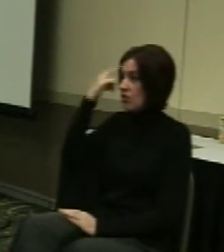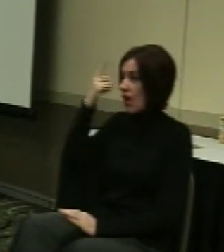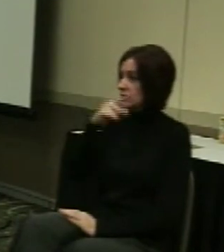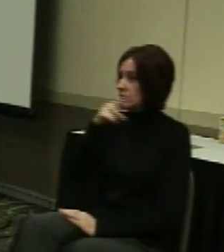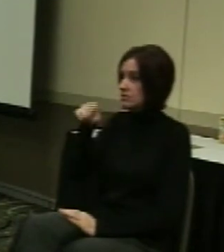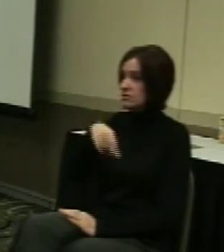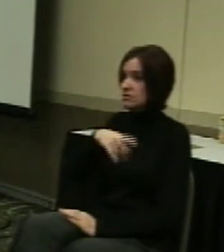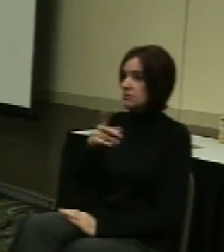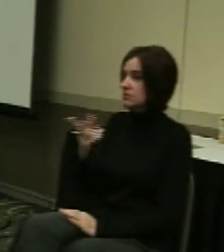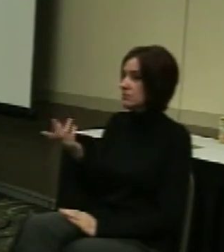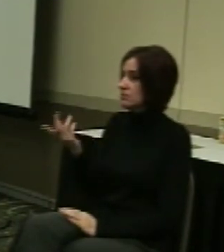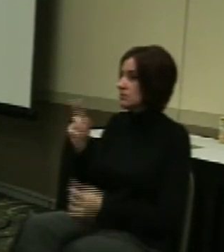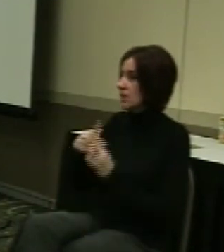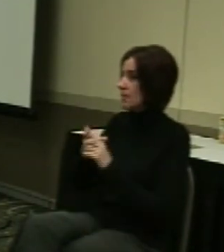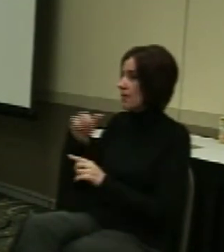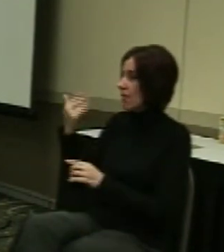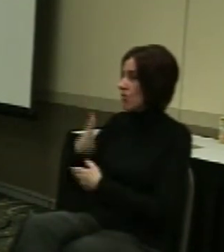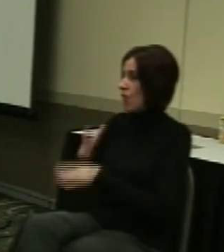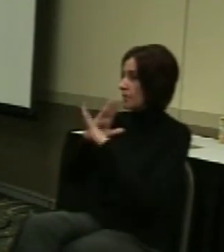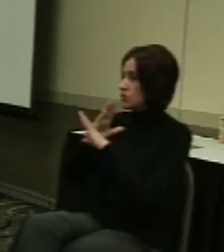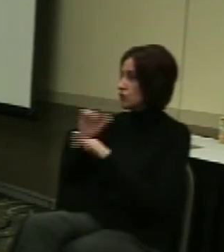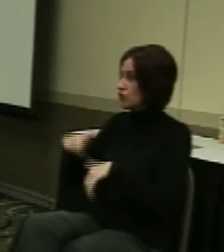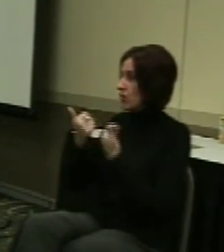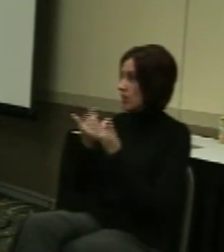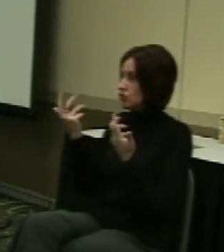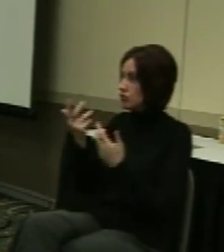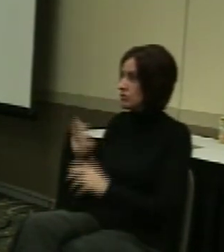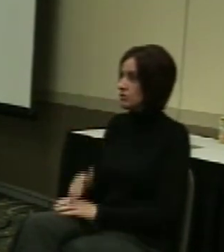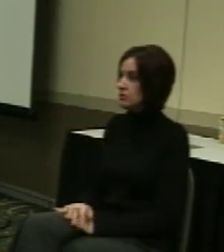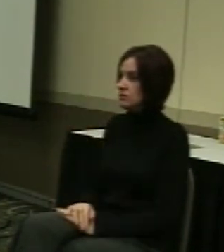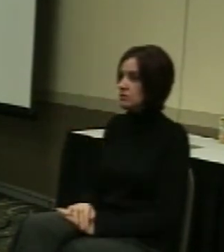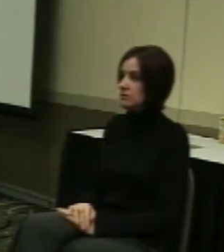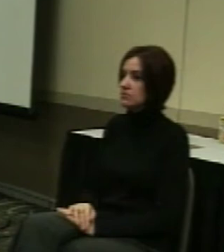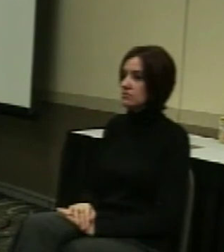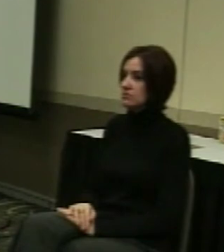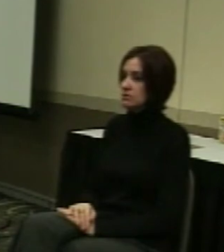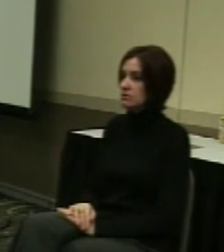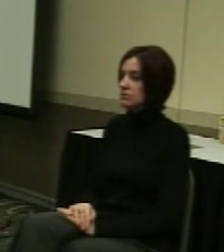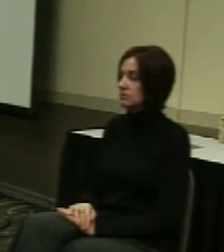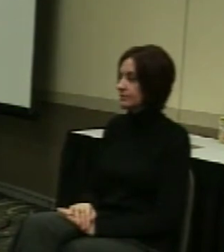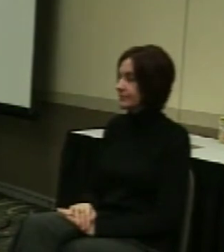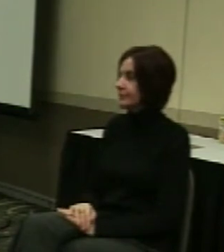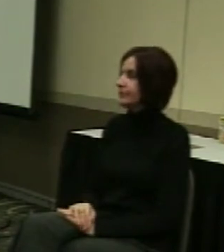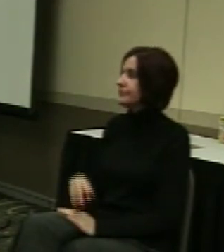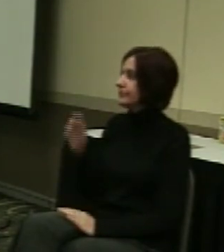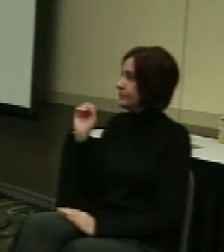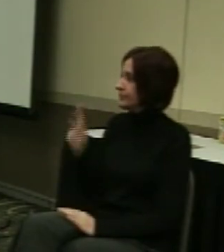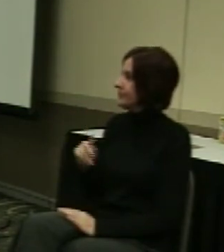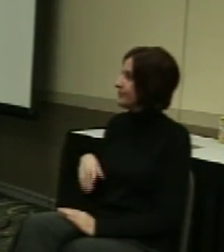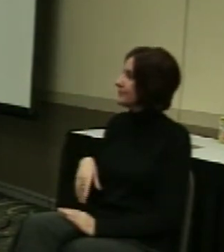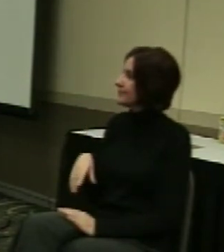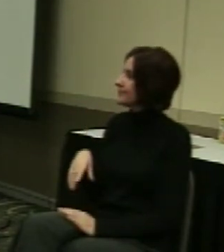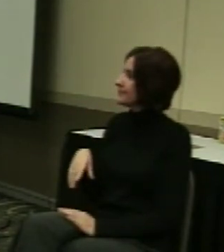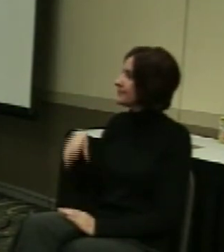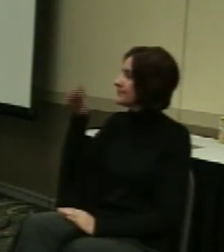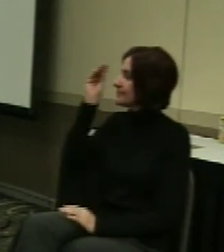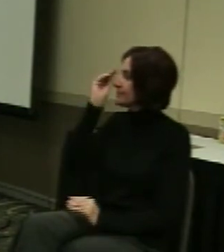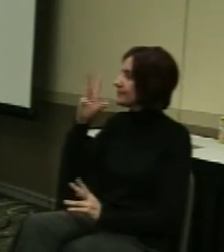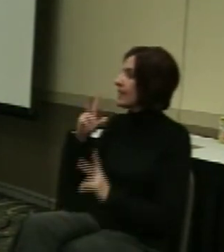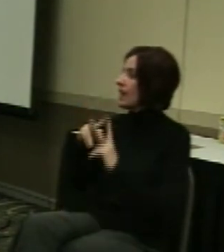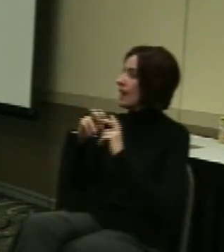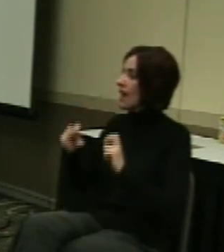about why the obstacles and the challenges of it all? Okay, data analysis and interpretation. What would you add on to